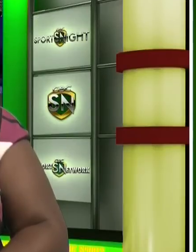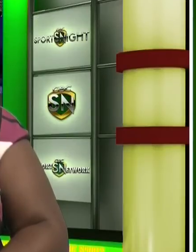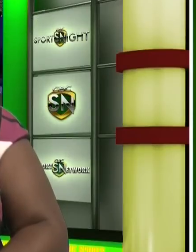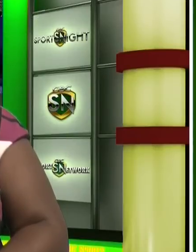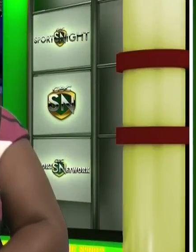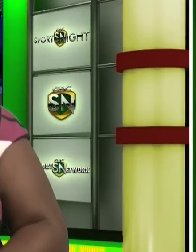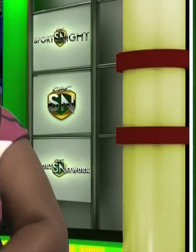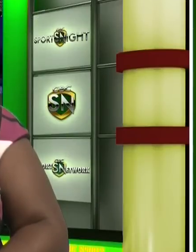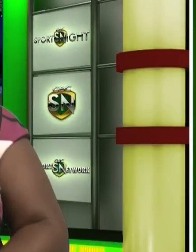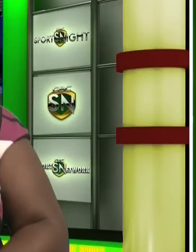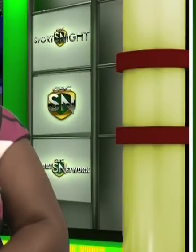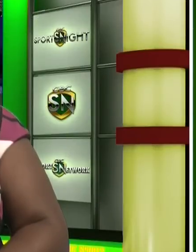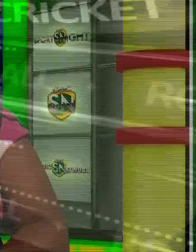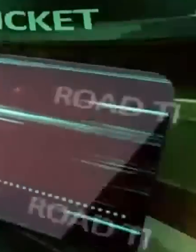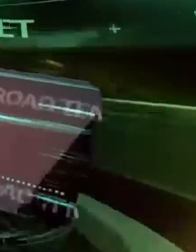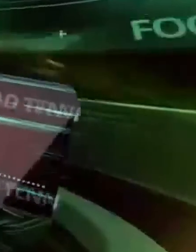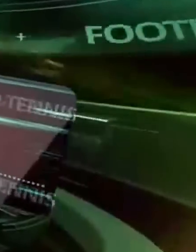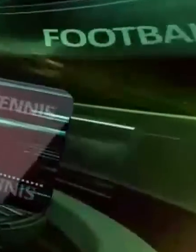just a moment.